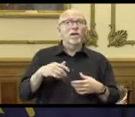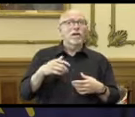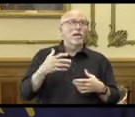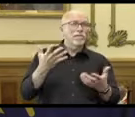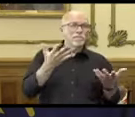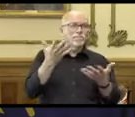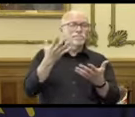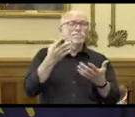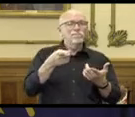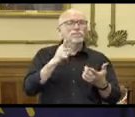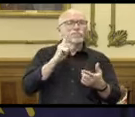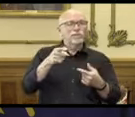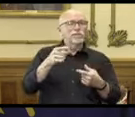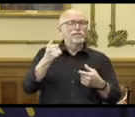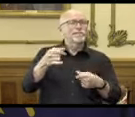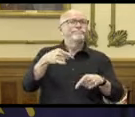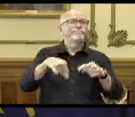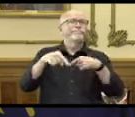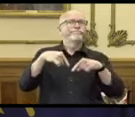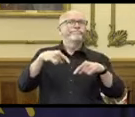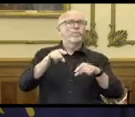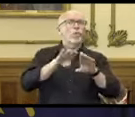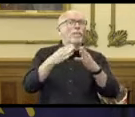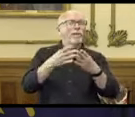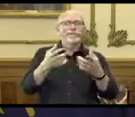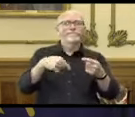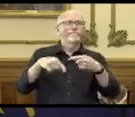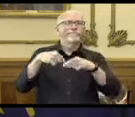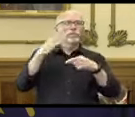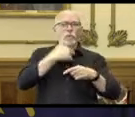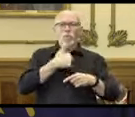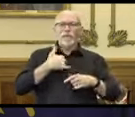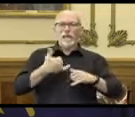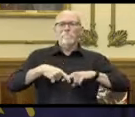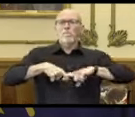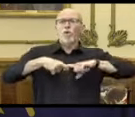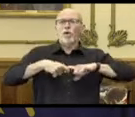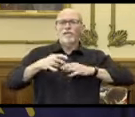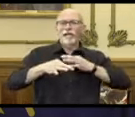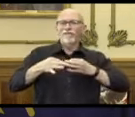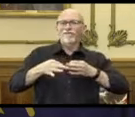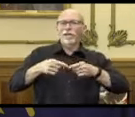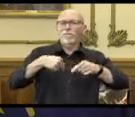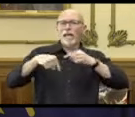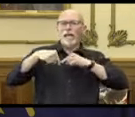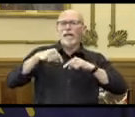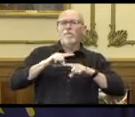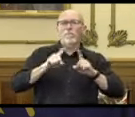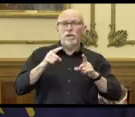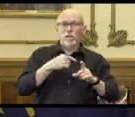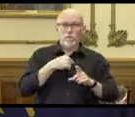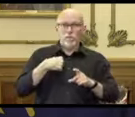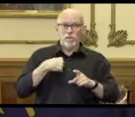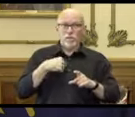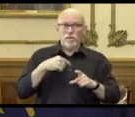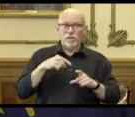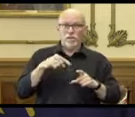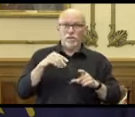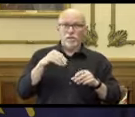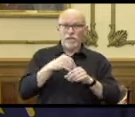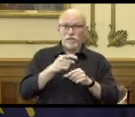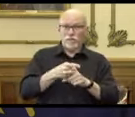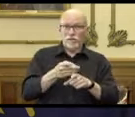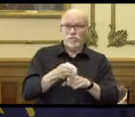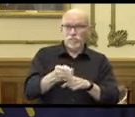that are actually reversing opening plans. I know we are paused at stage 4.5, but are we headed in the direction